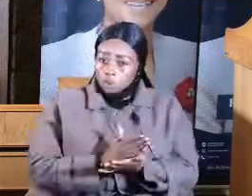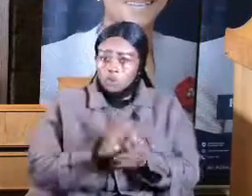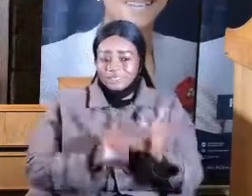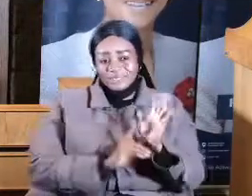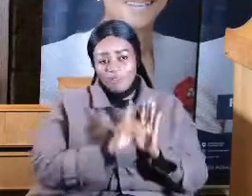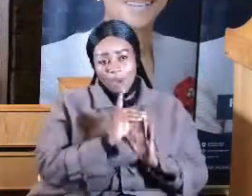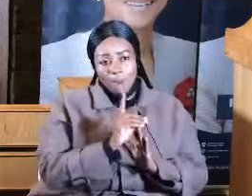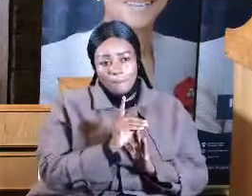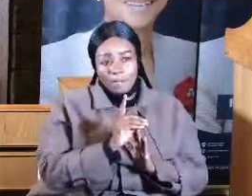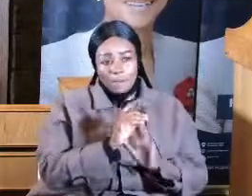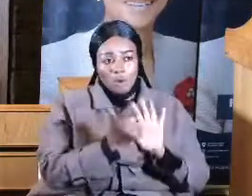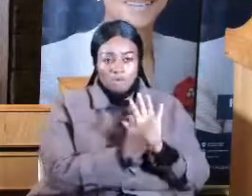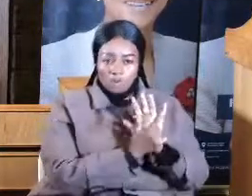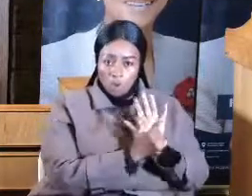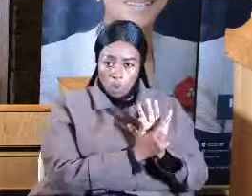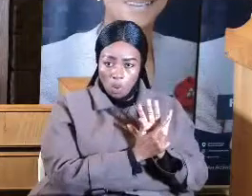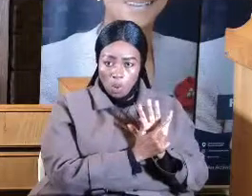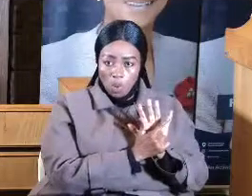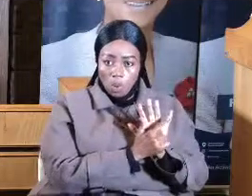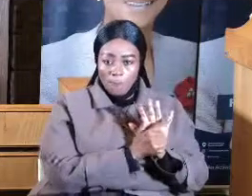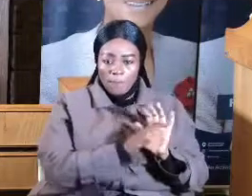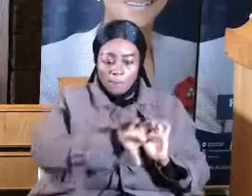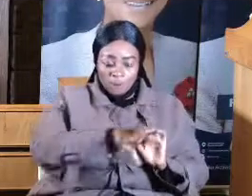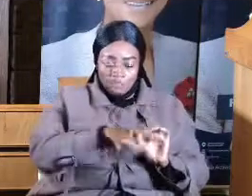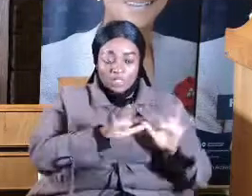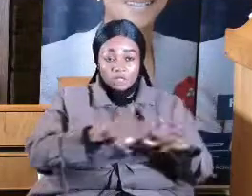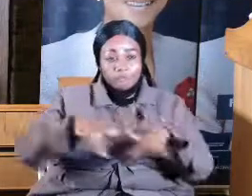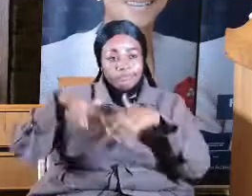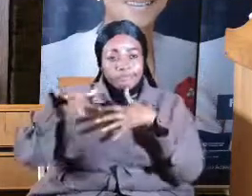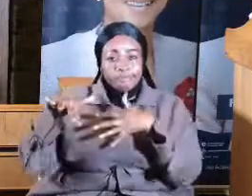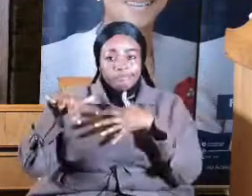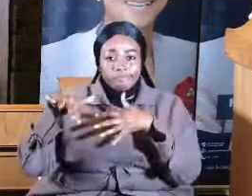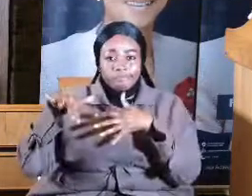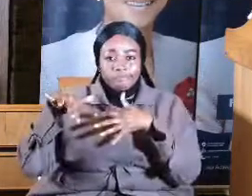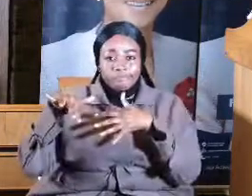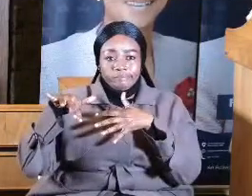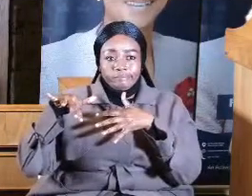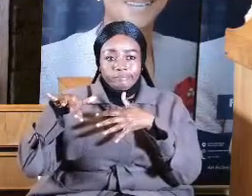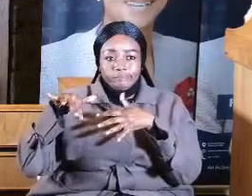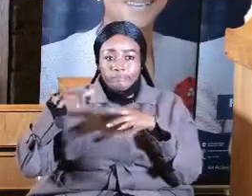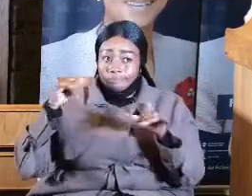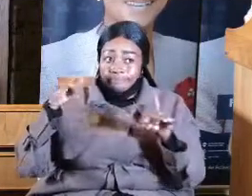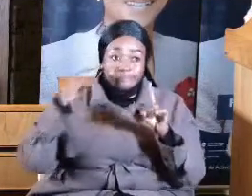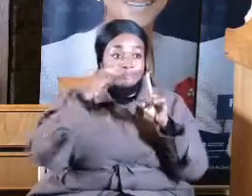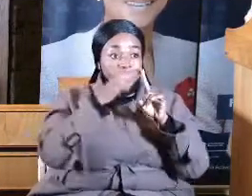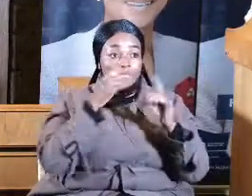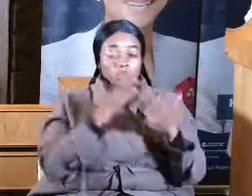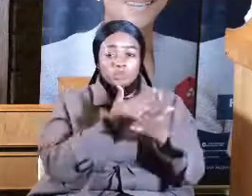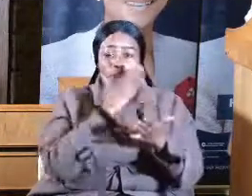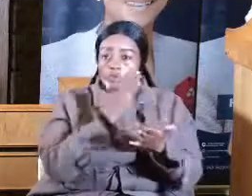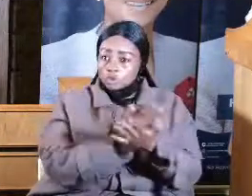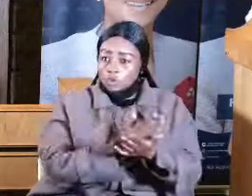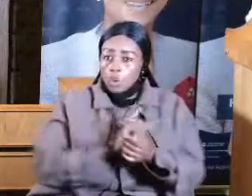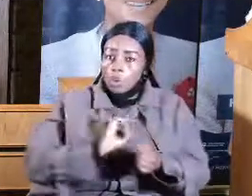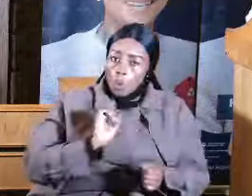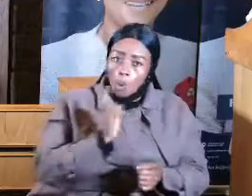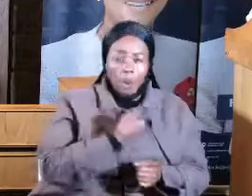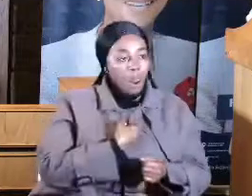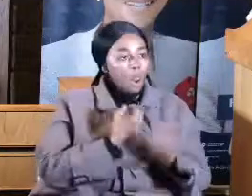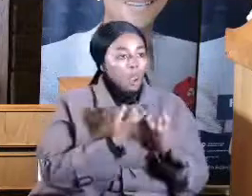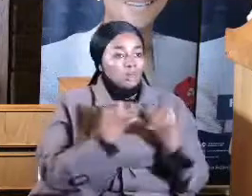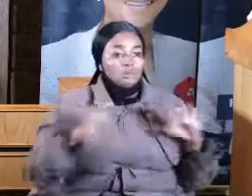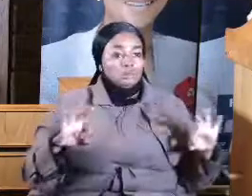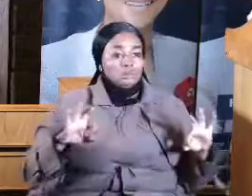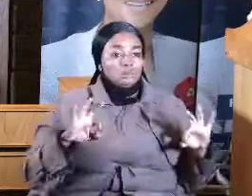development of legislation by the provincial legislature are directly aimed at emancipating all our women from